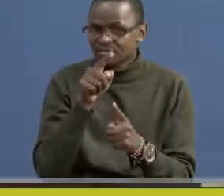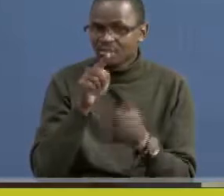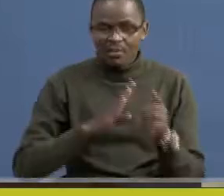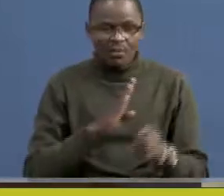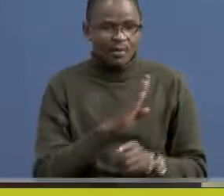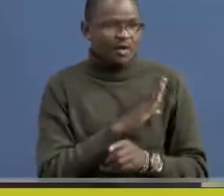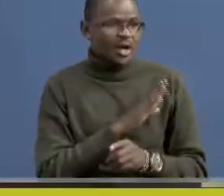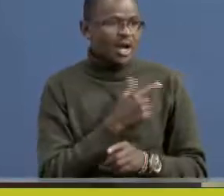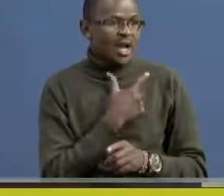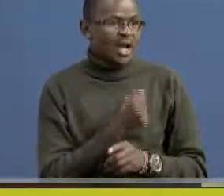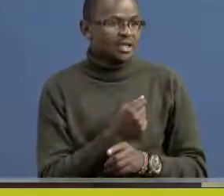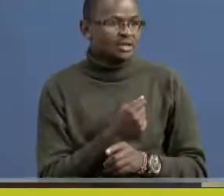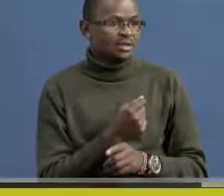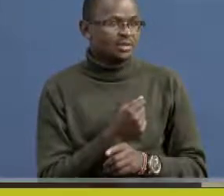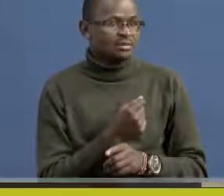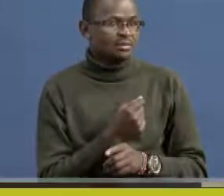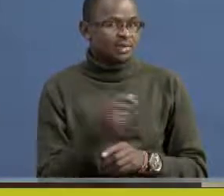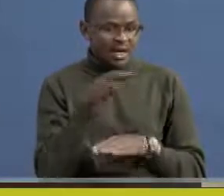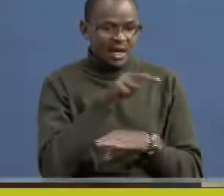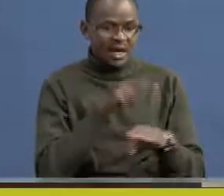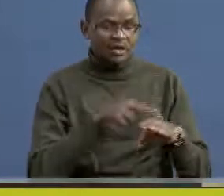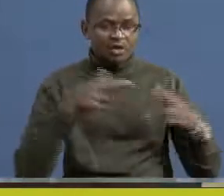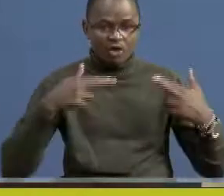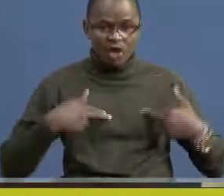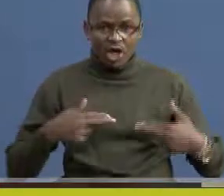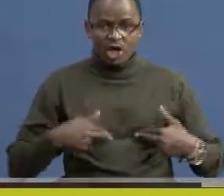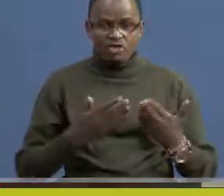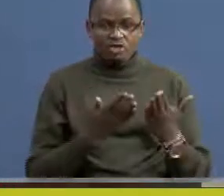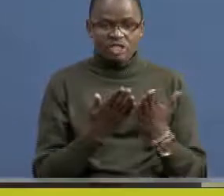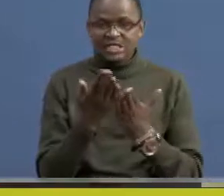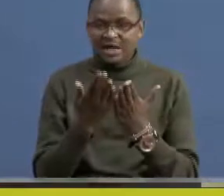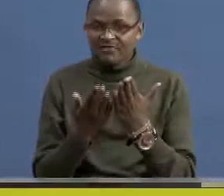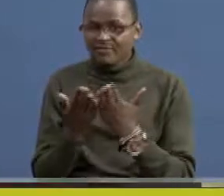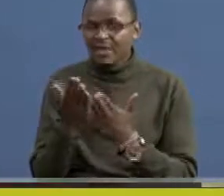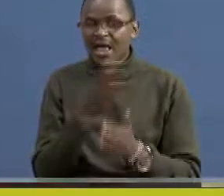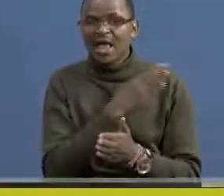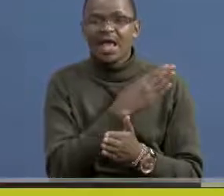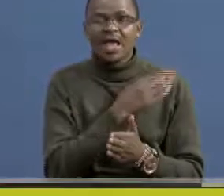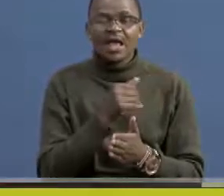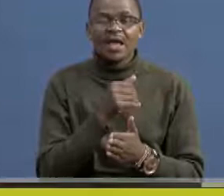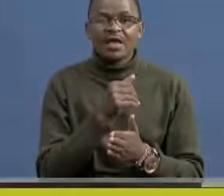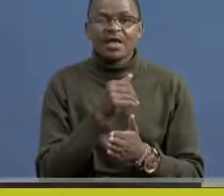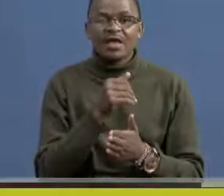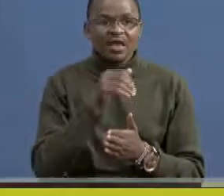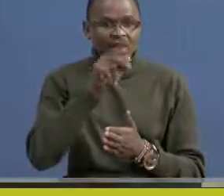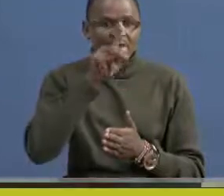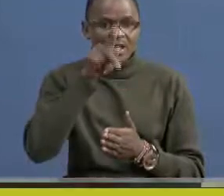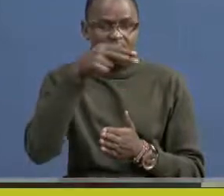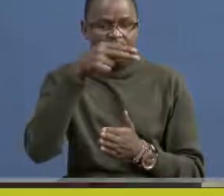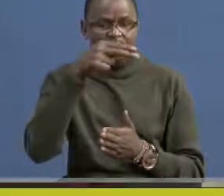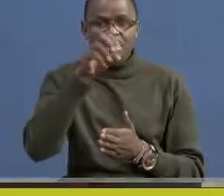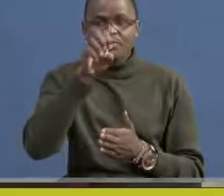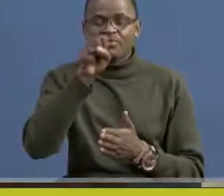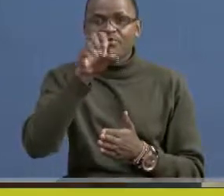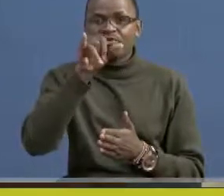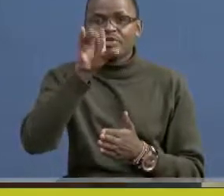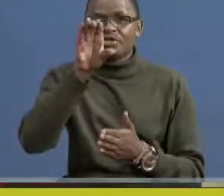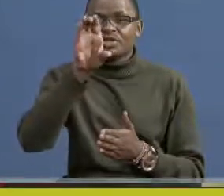including the National Health Service and the physician group in the UK, who